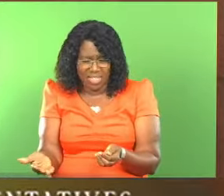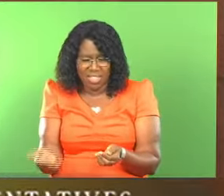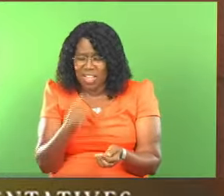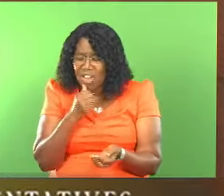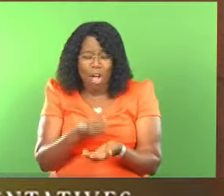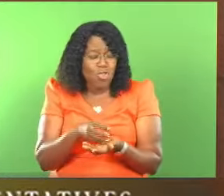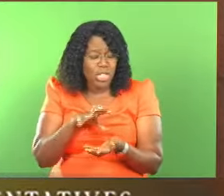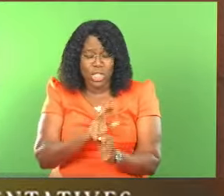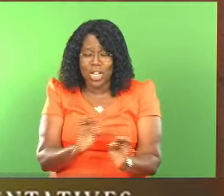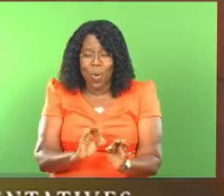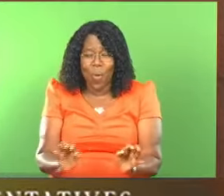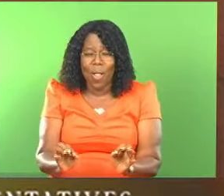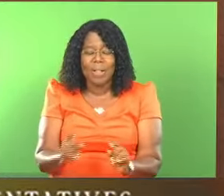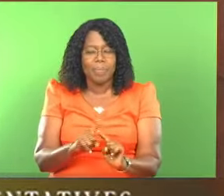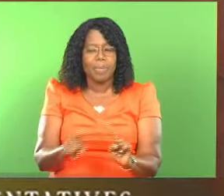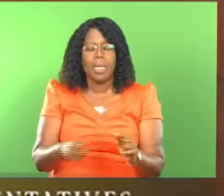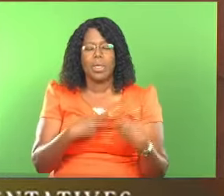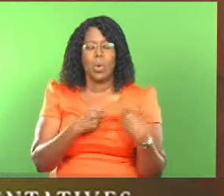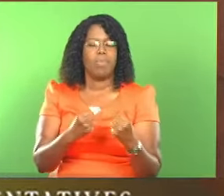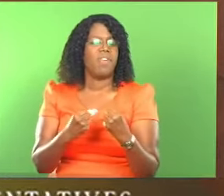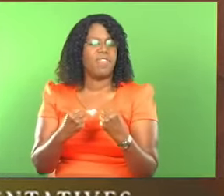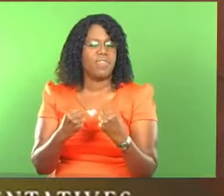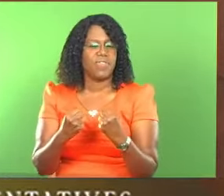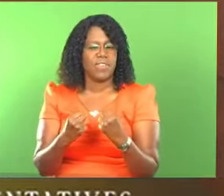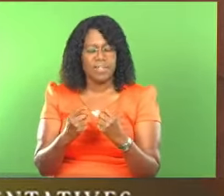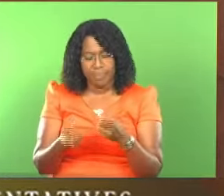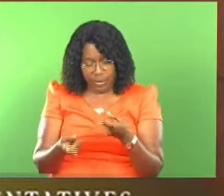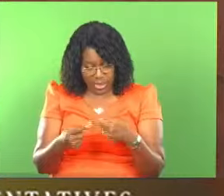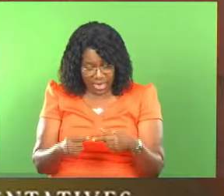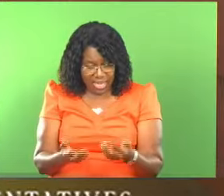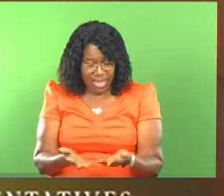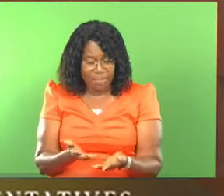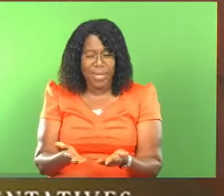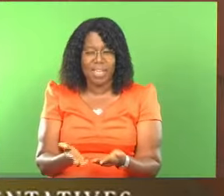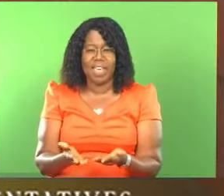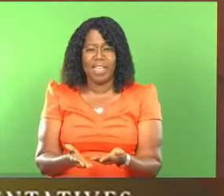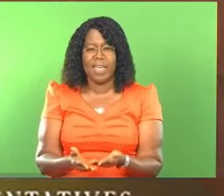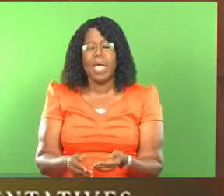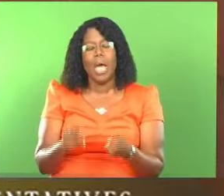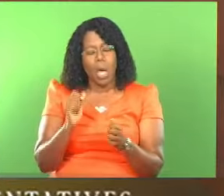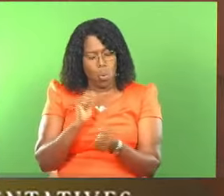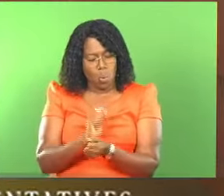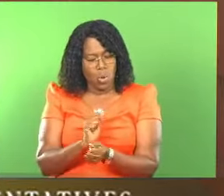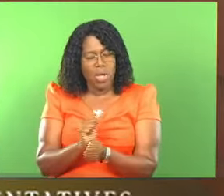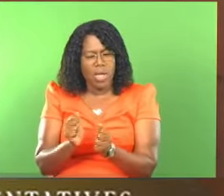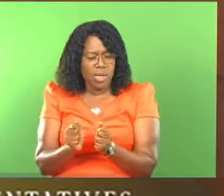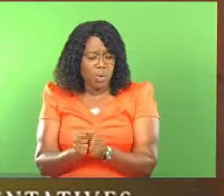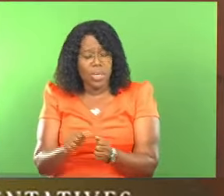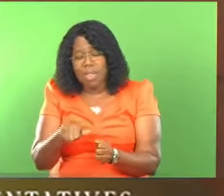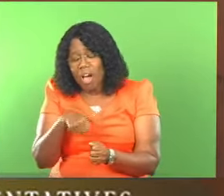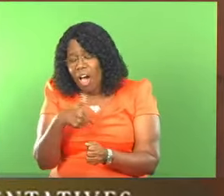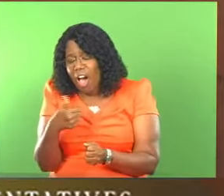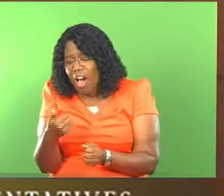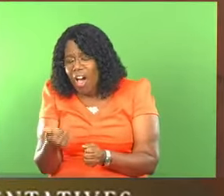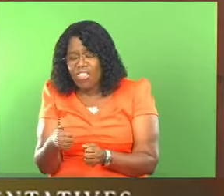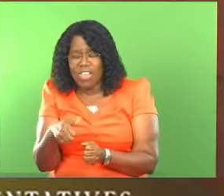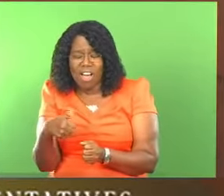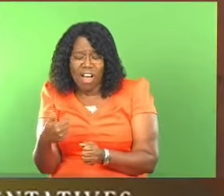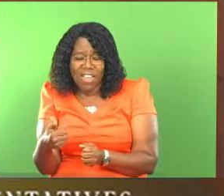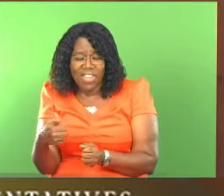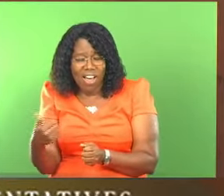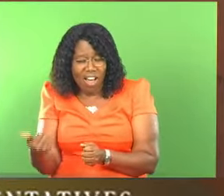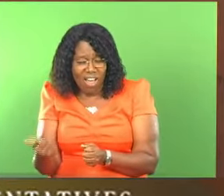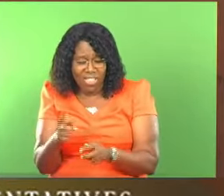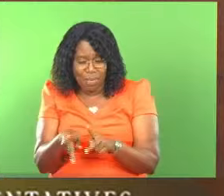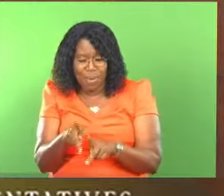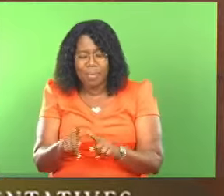national tapestry, woven alongside the sons and daughters of other nations whose children were also brought to our